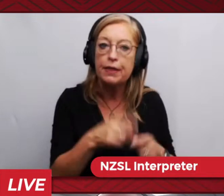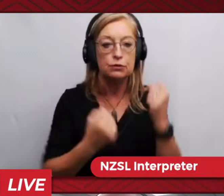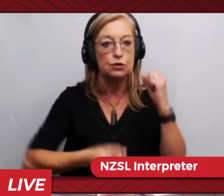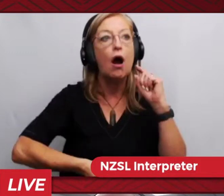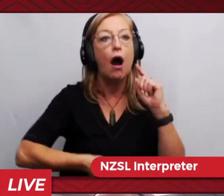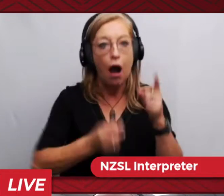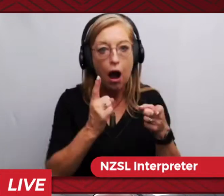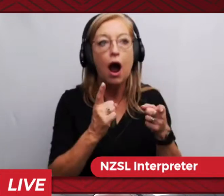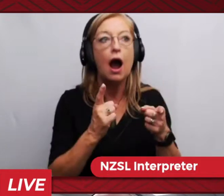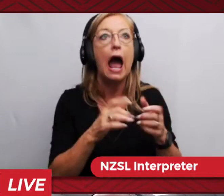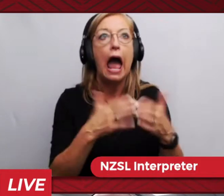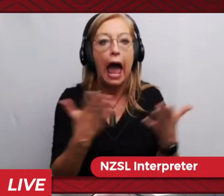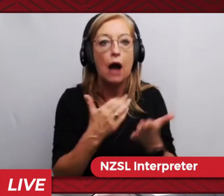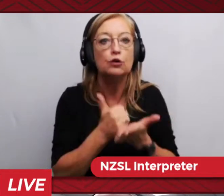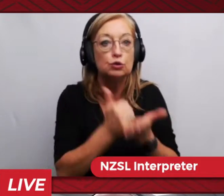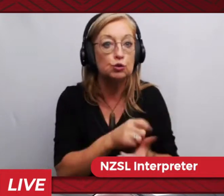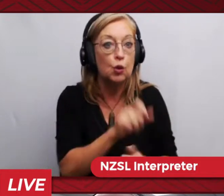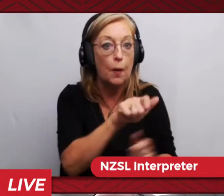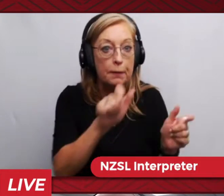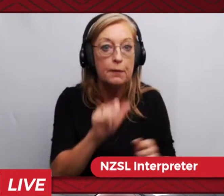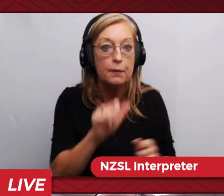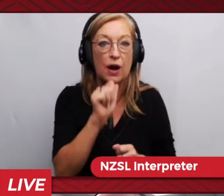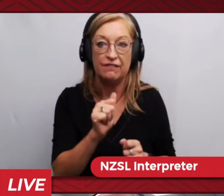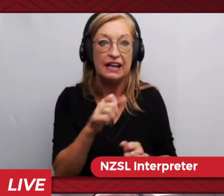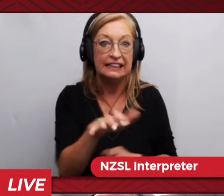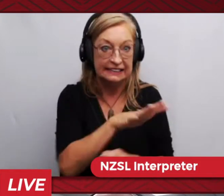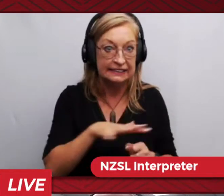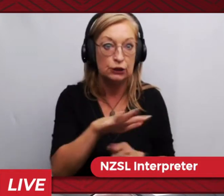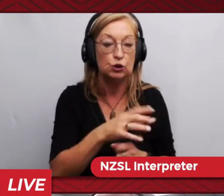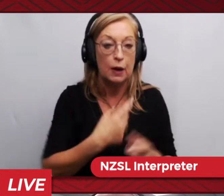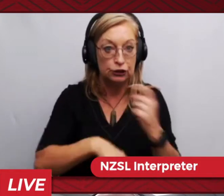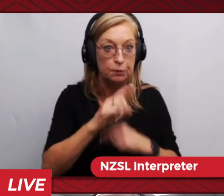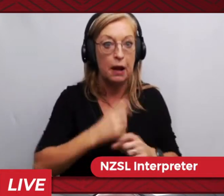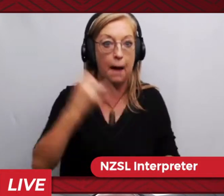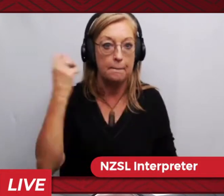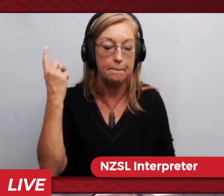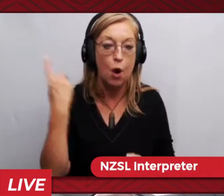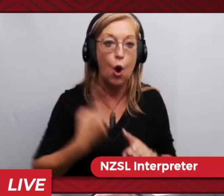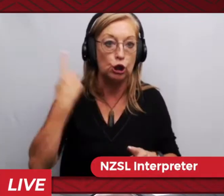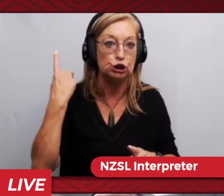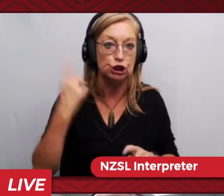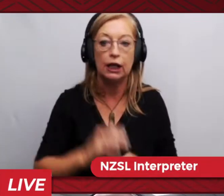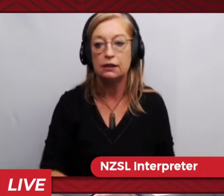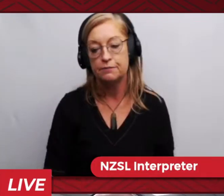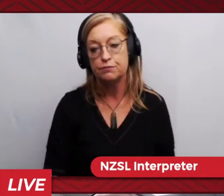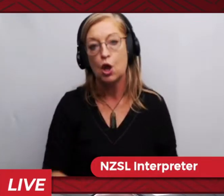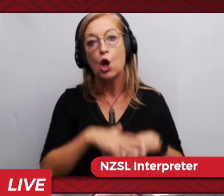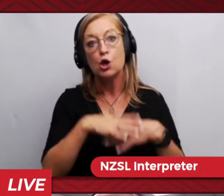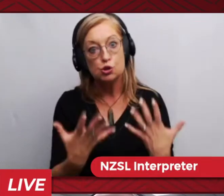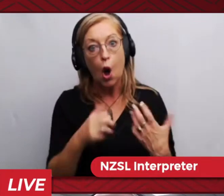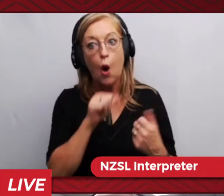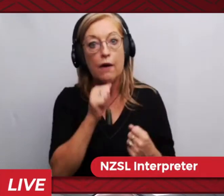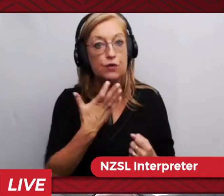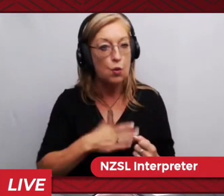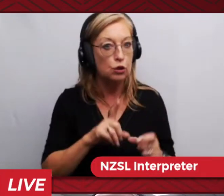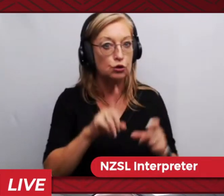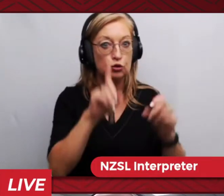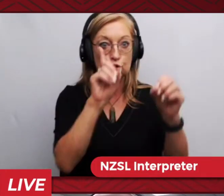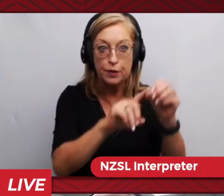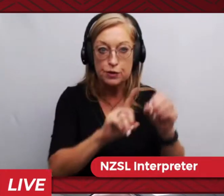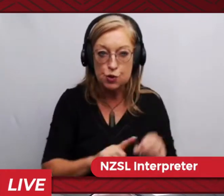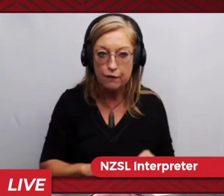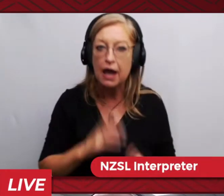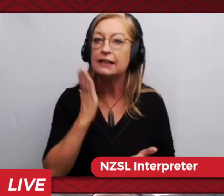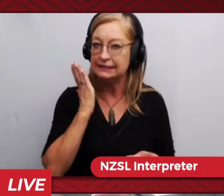if there is sort of an urgent situation. So, if you are willing to fill out that survey, then we would appreciate